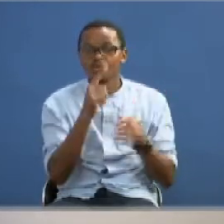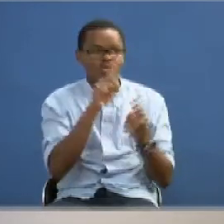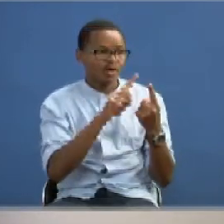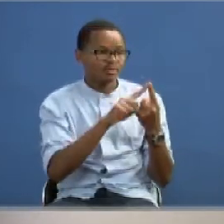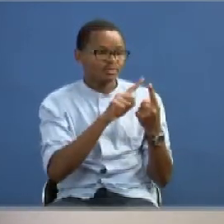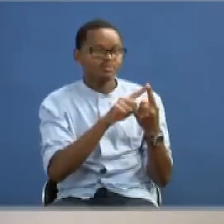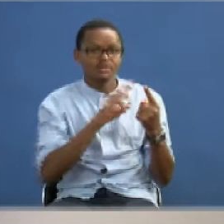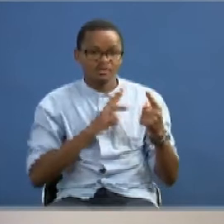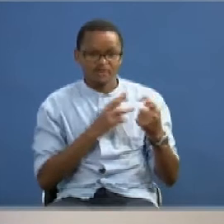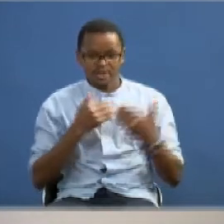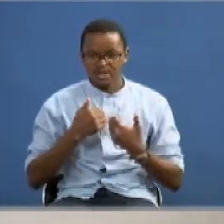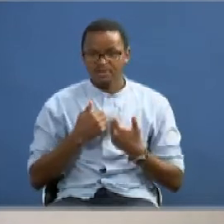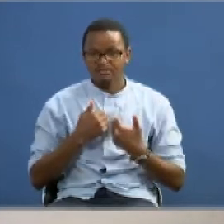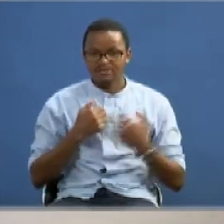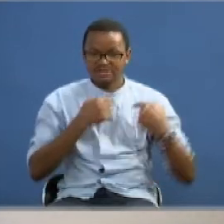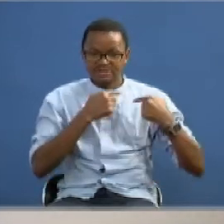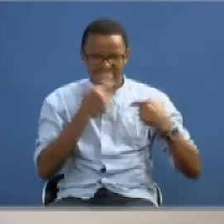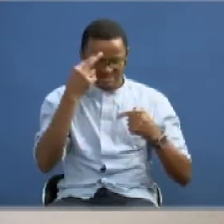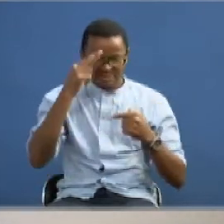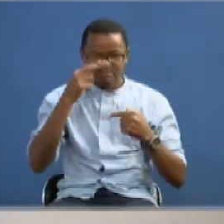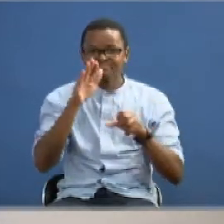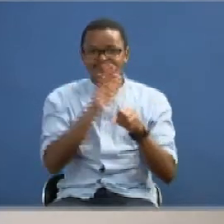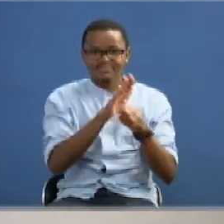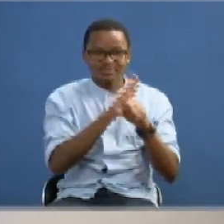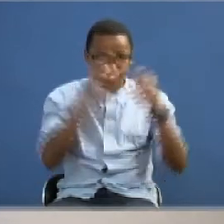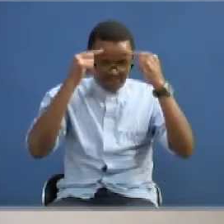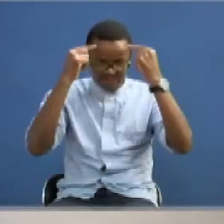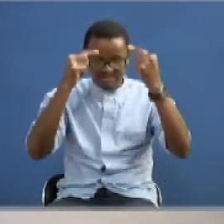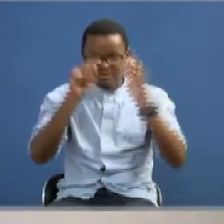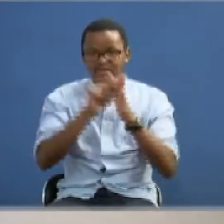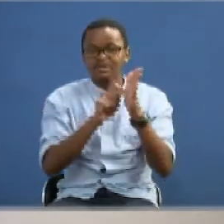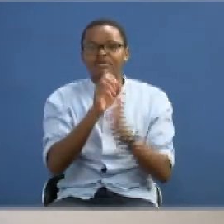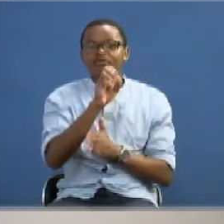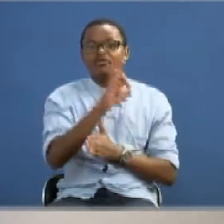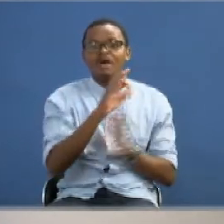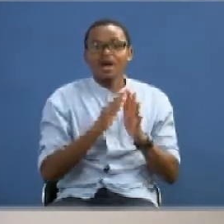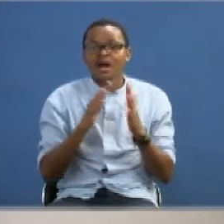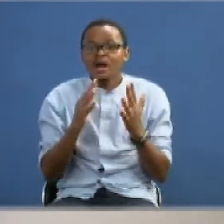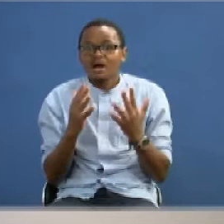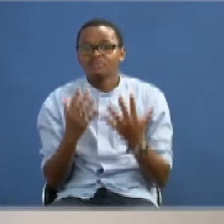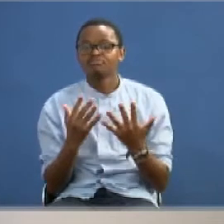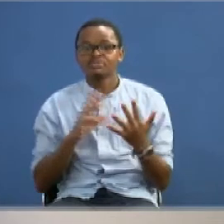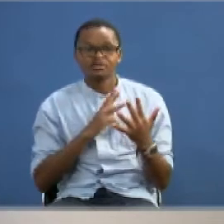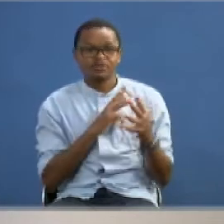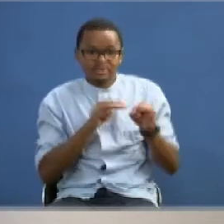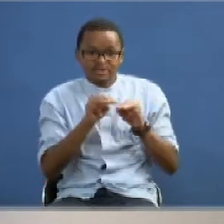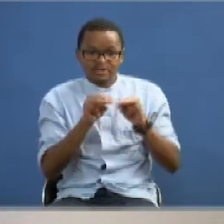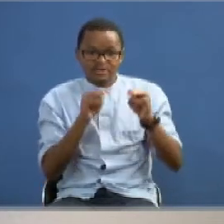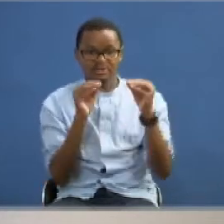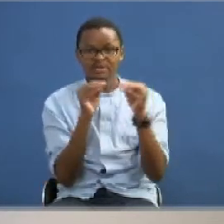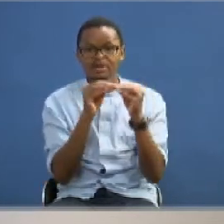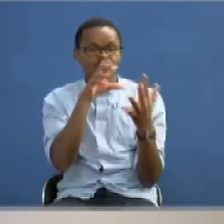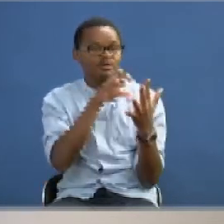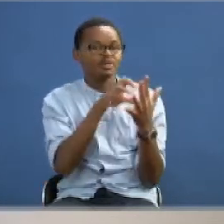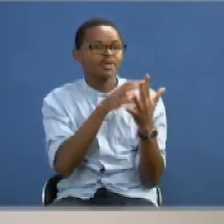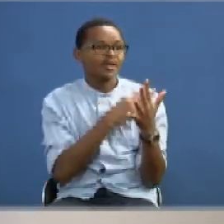one, we have seen a lot of success in terms of how we've managed the number of